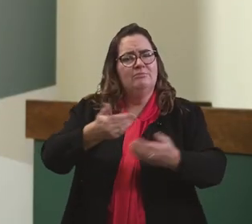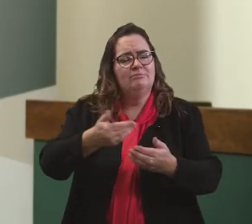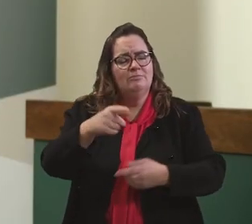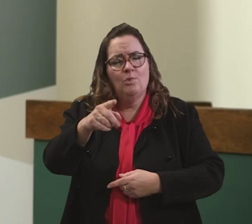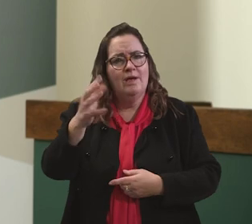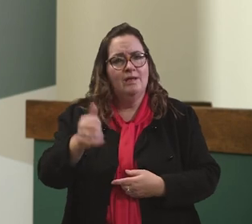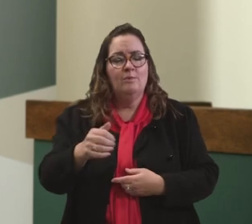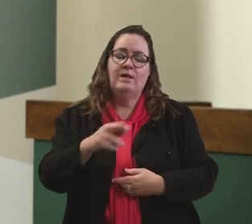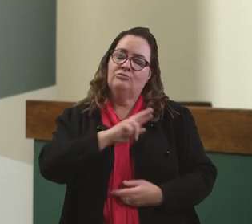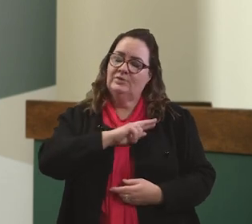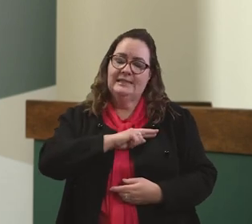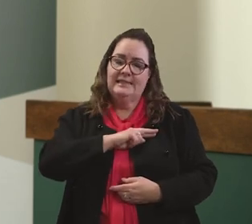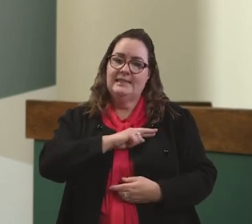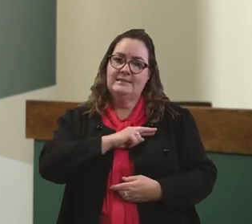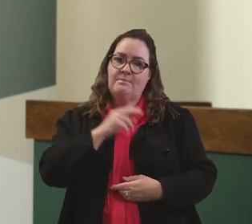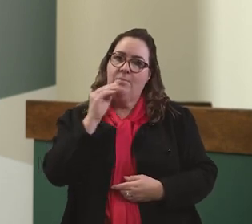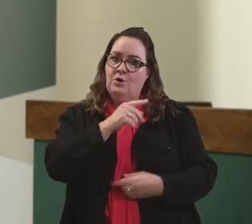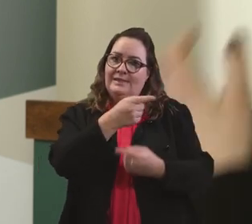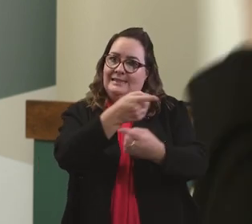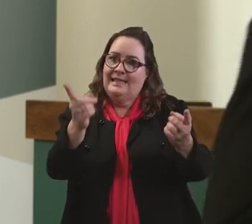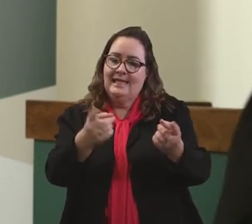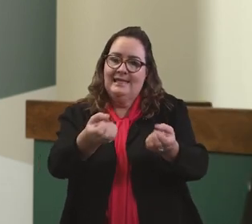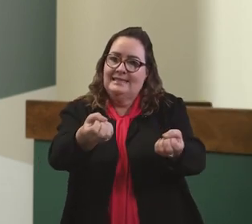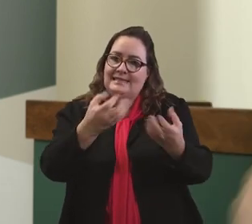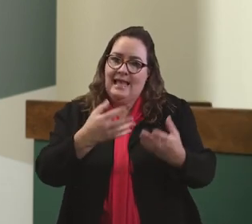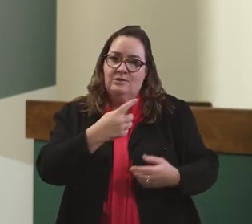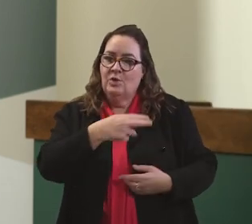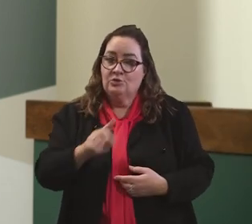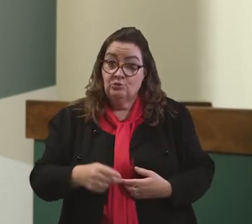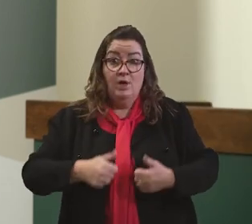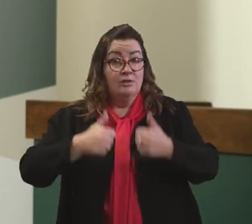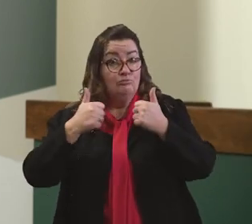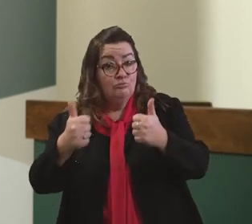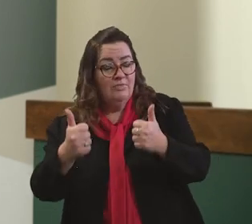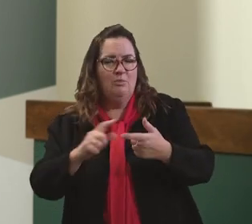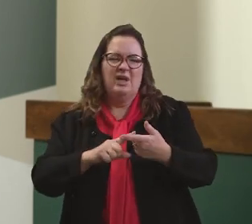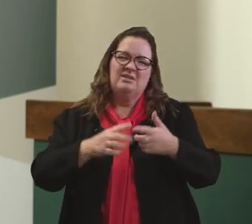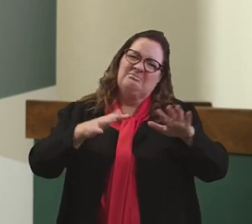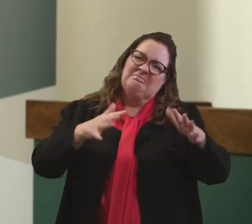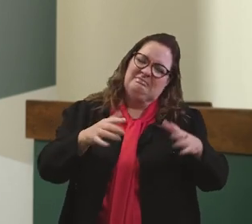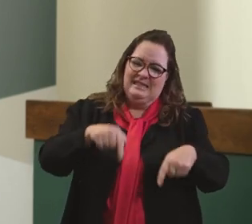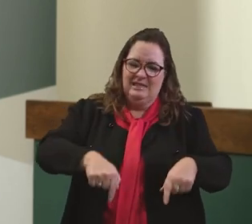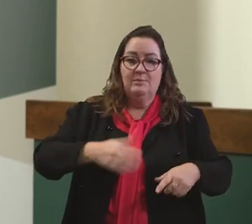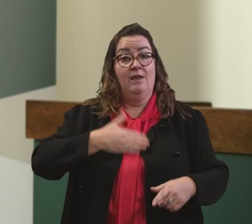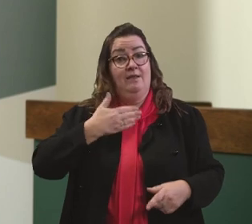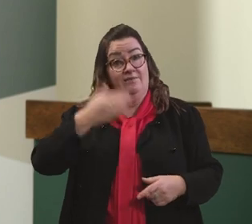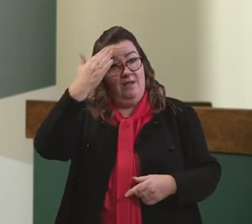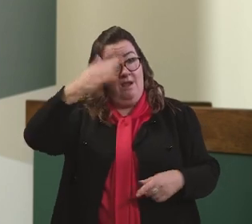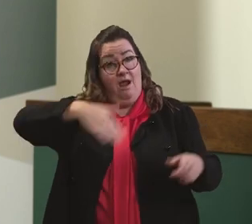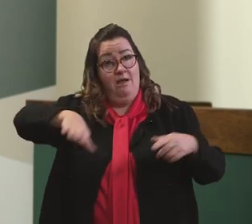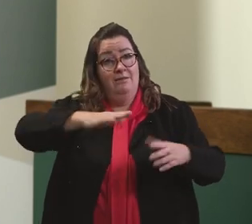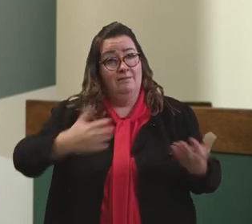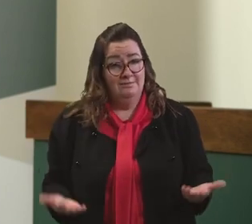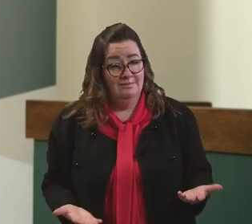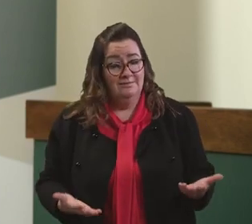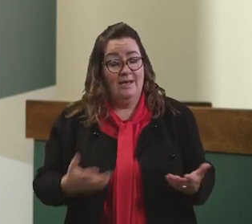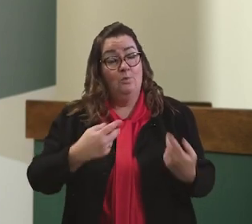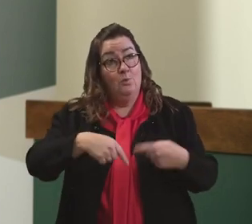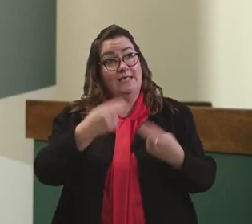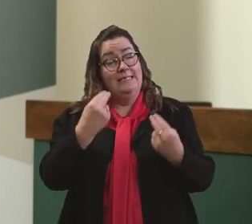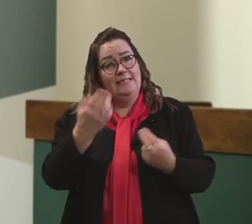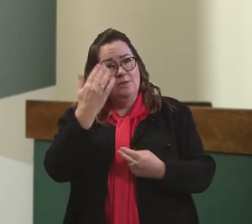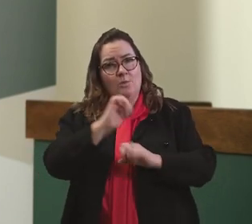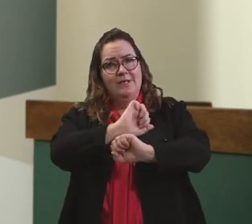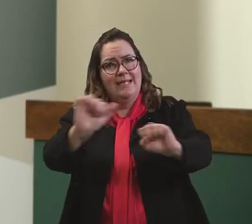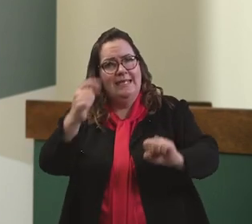people tell us about what's good, but also about what's not good about living in Ireland. And we need to know the things that children